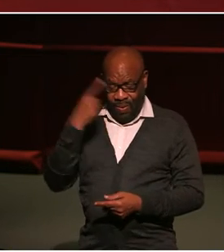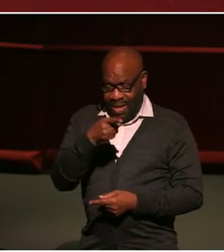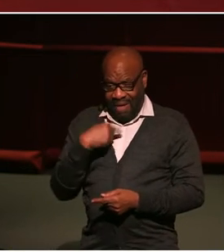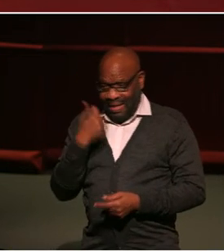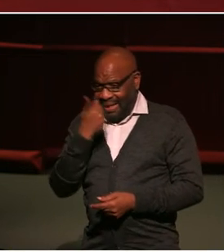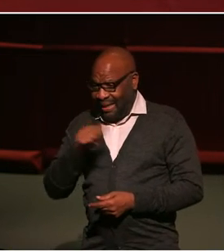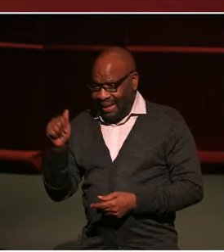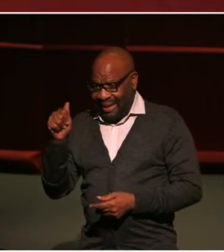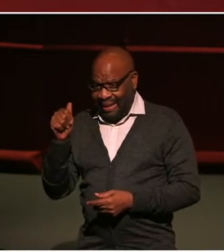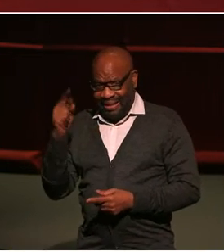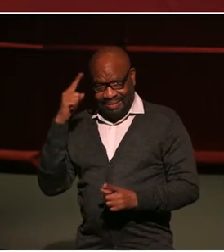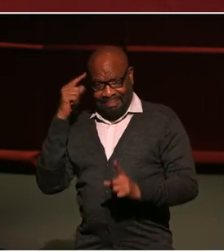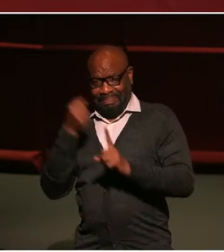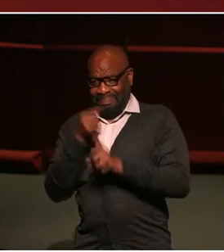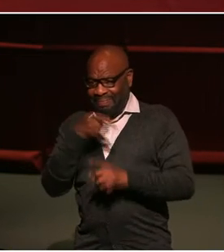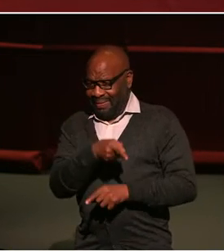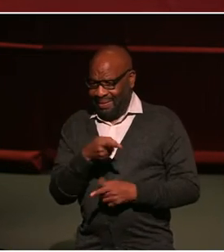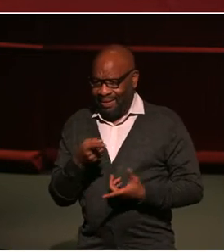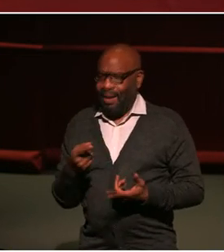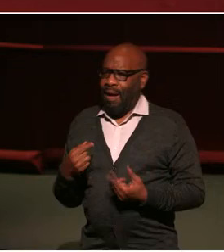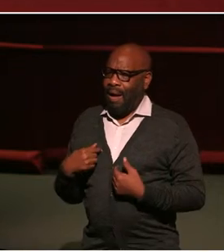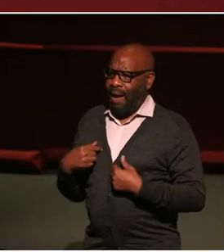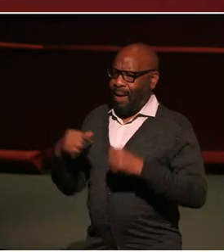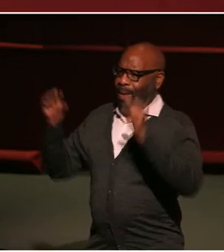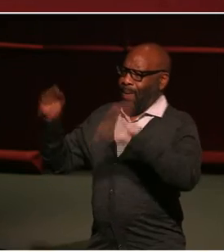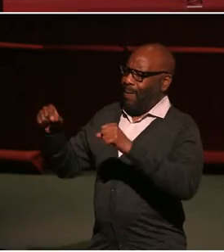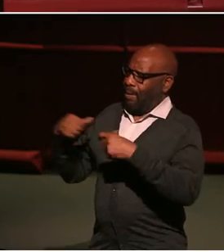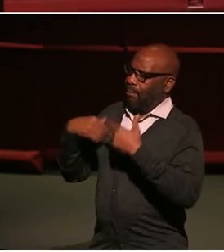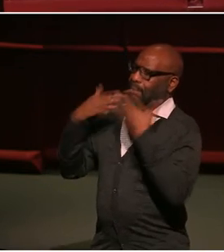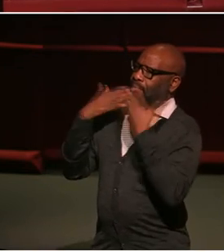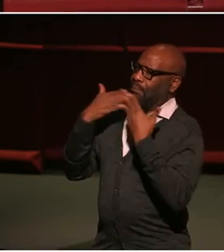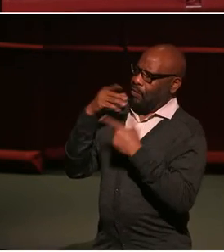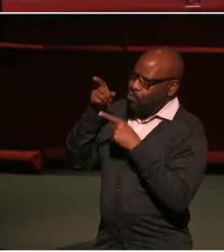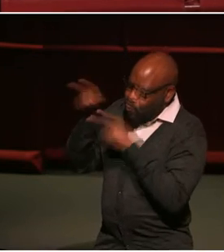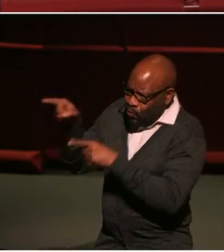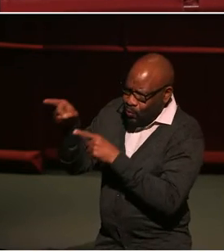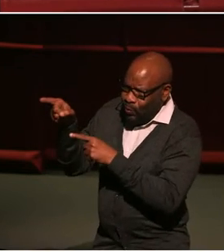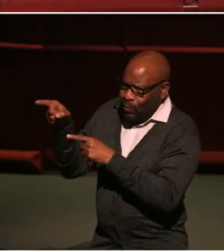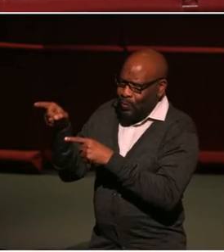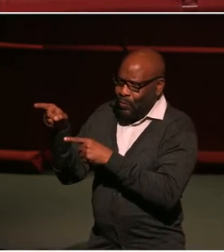very grateful to you, Bird.